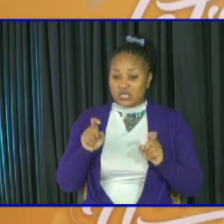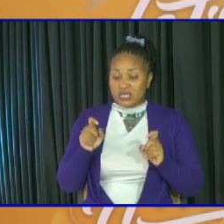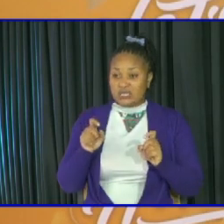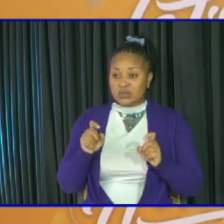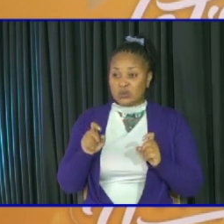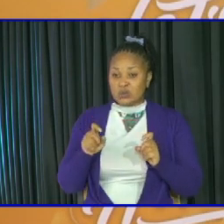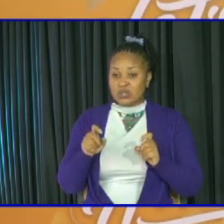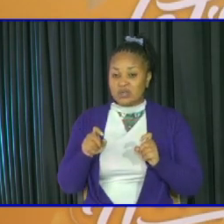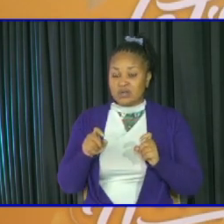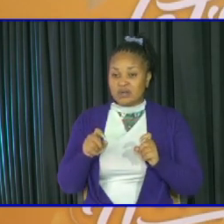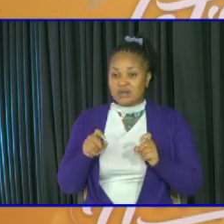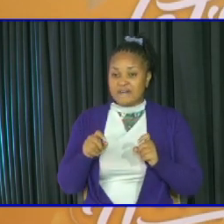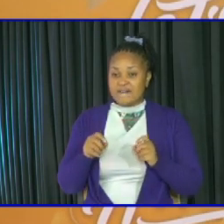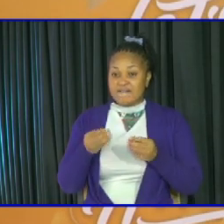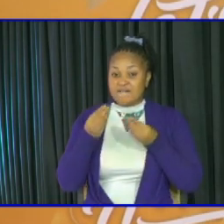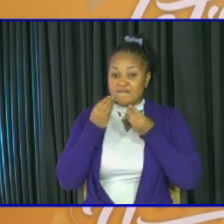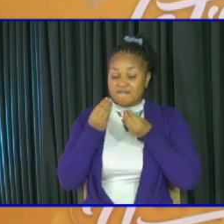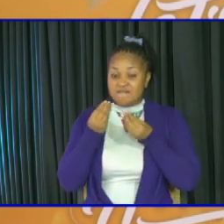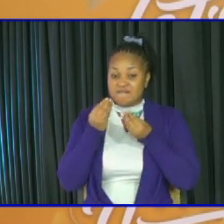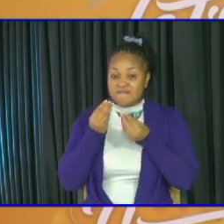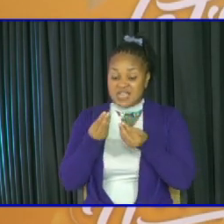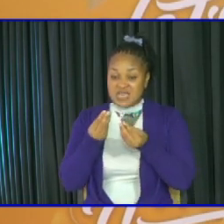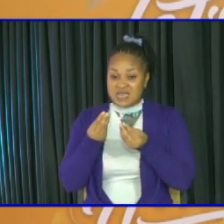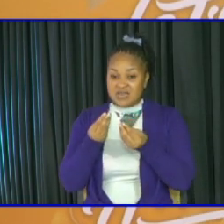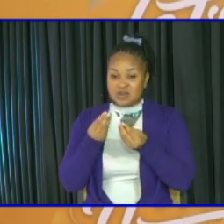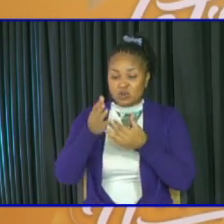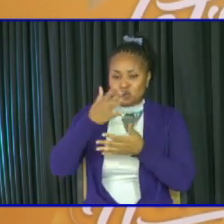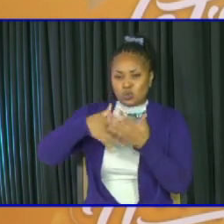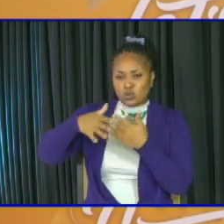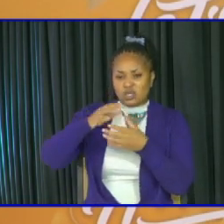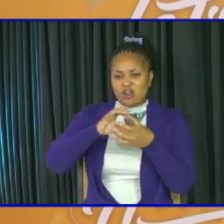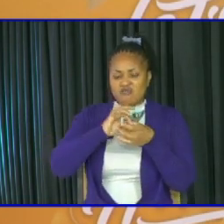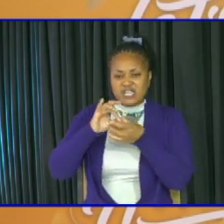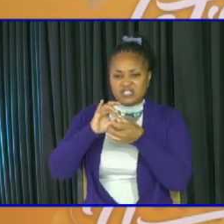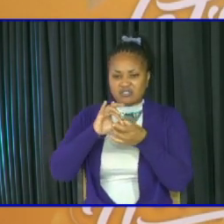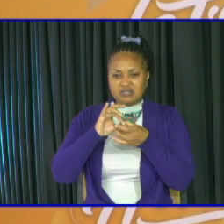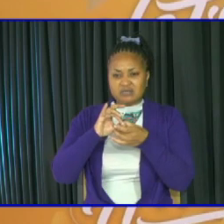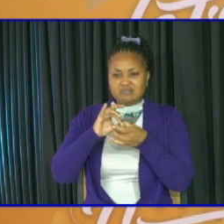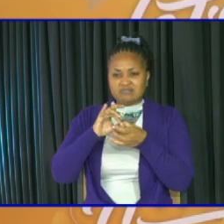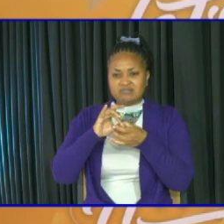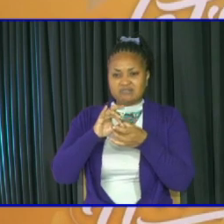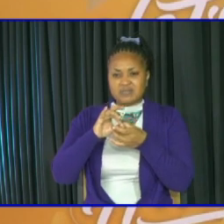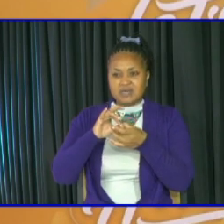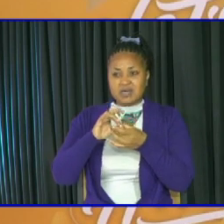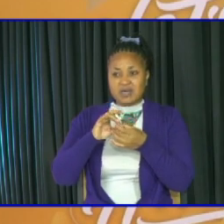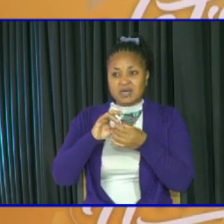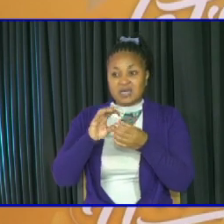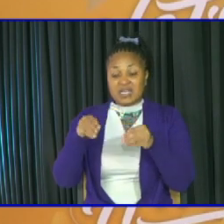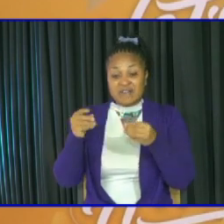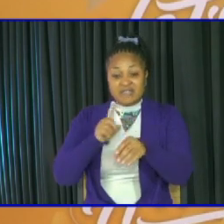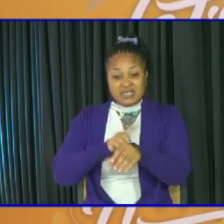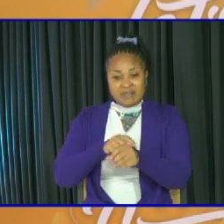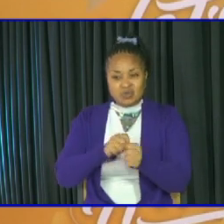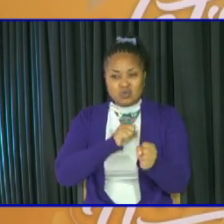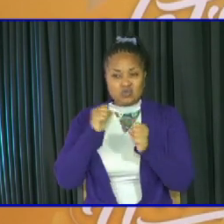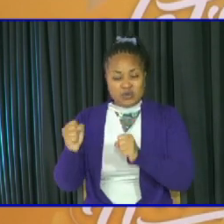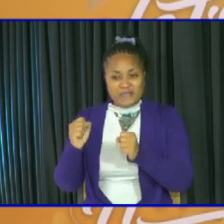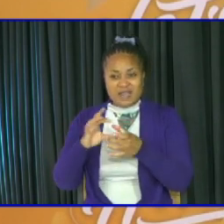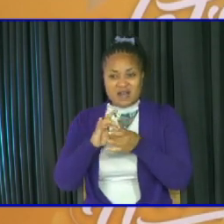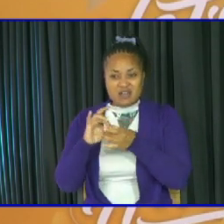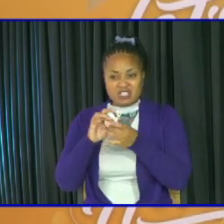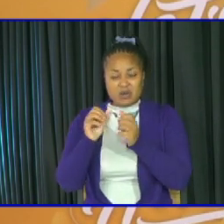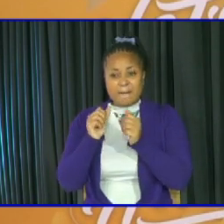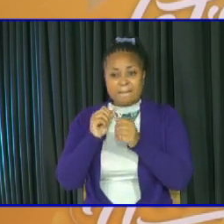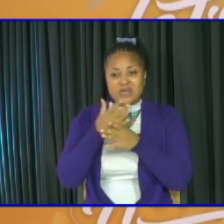devote time and effort to strengthen the link between you and your family, your relatives.